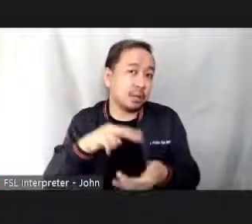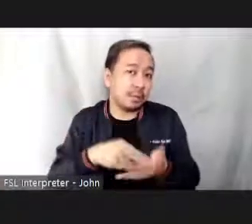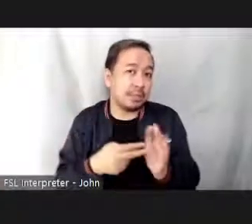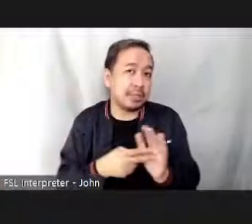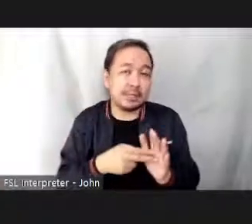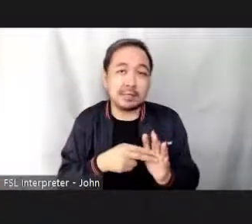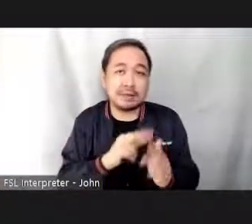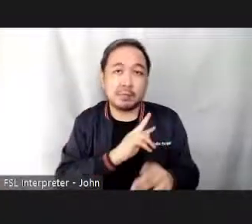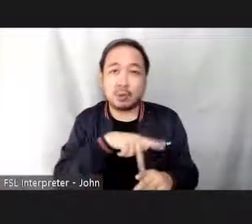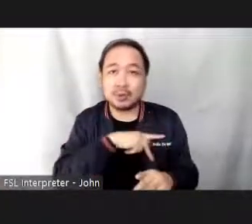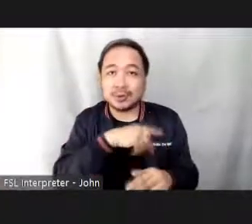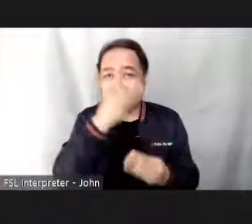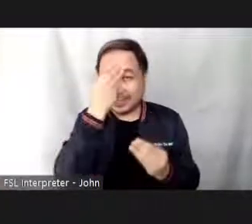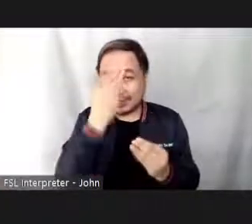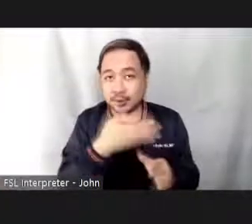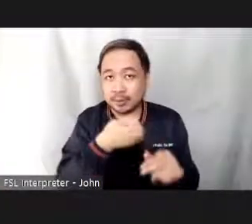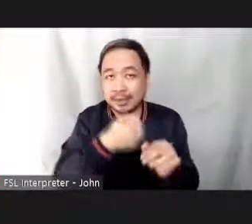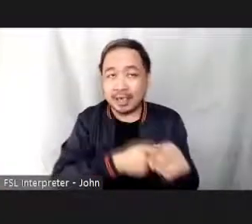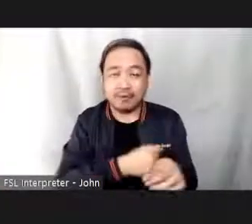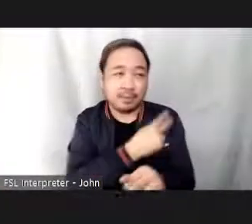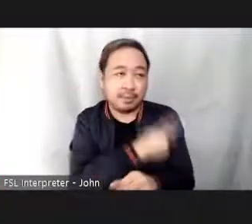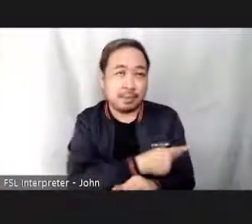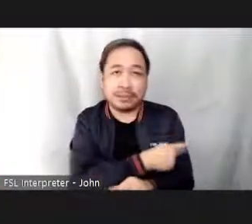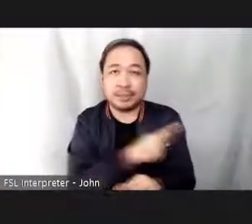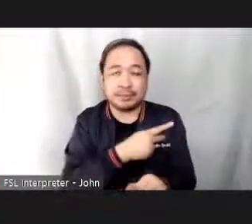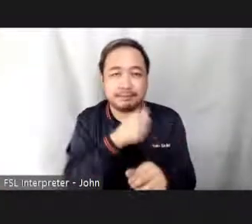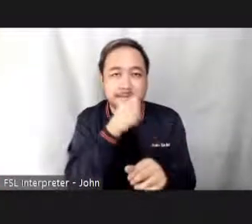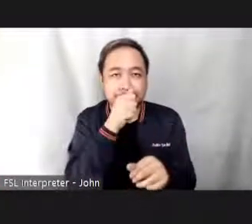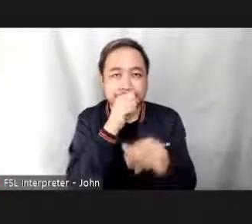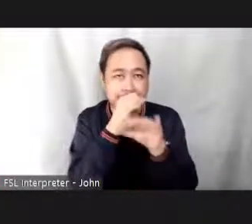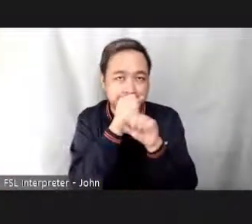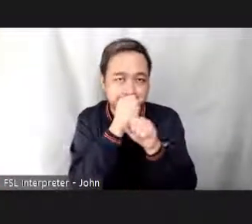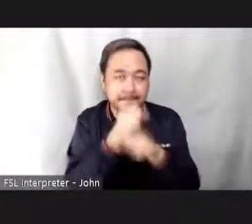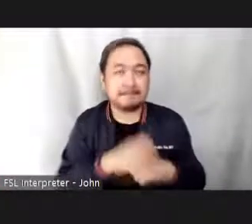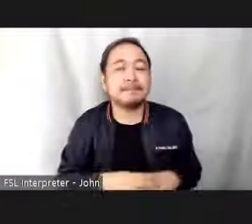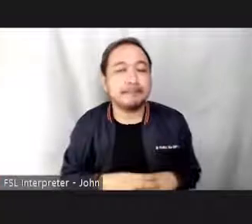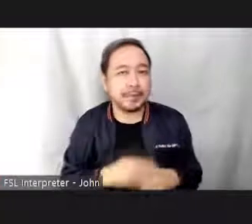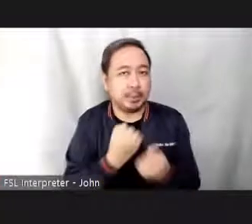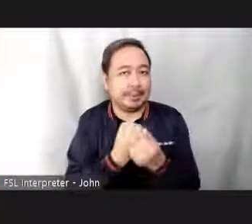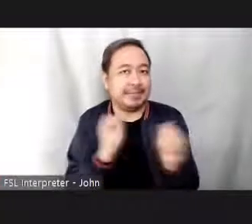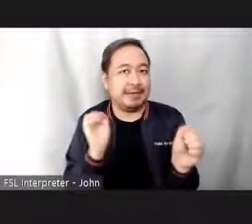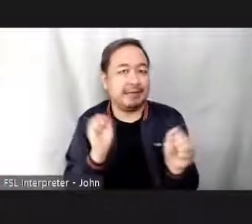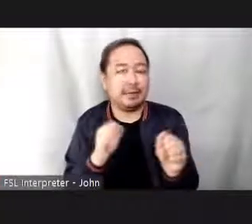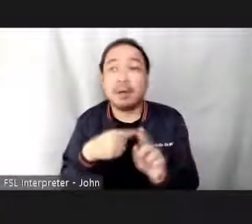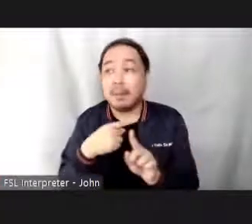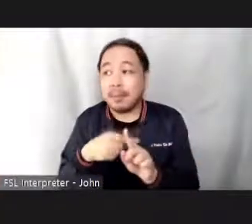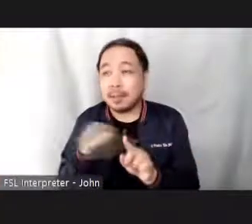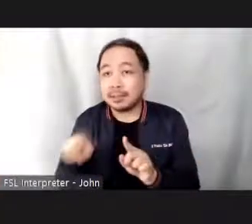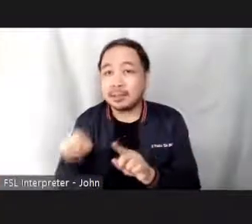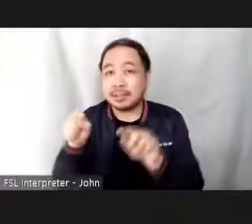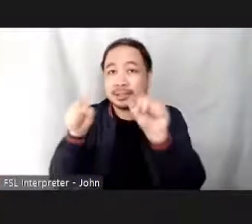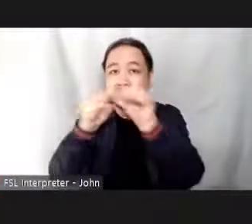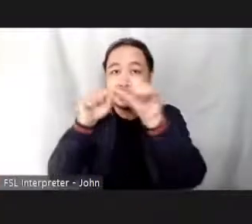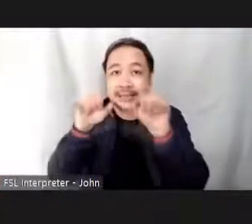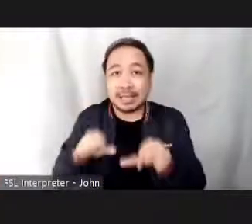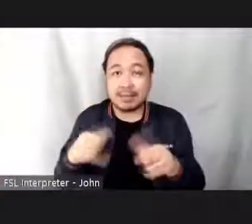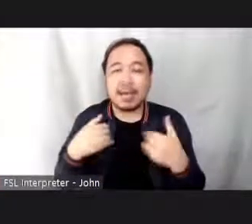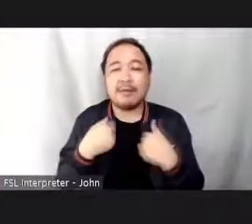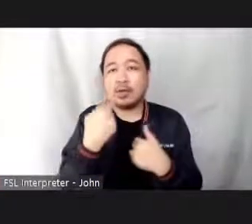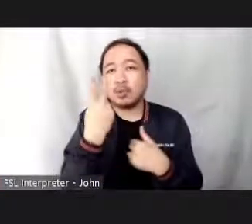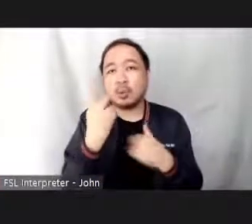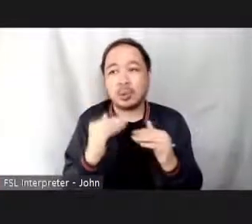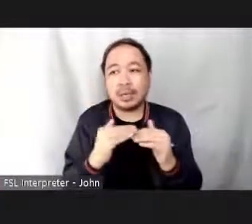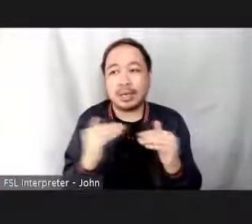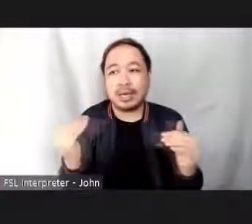of each WCPUs are secured. Furthermore, the system is secured by using two-level login